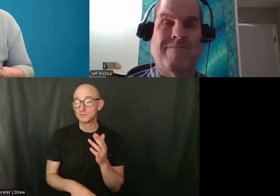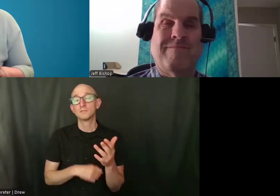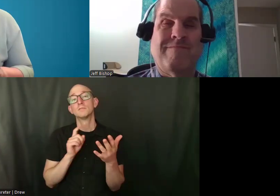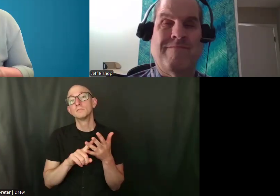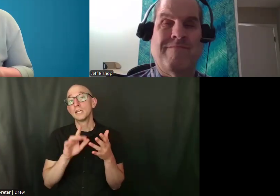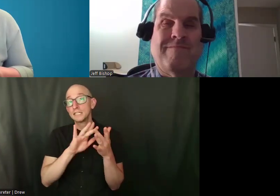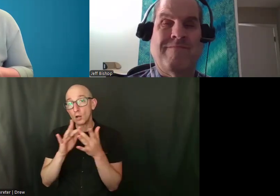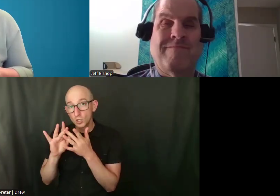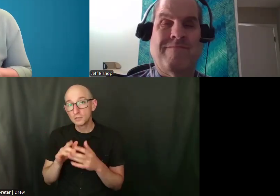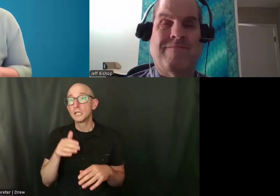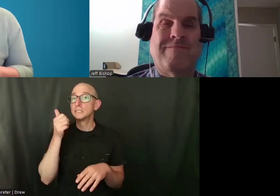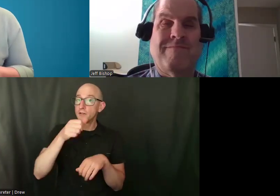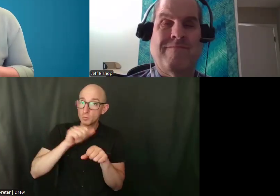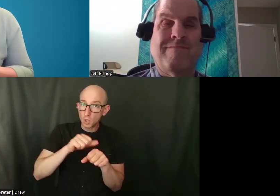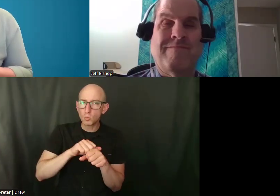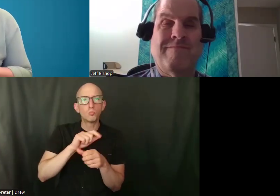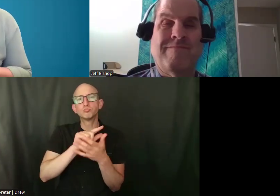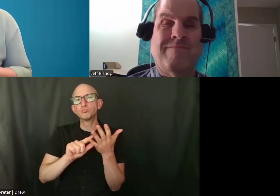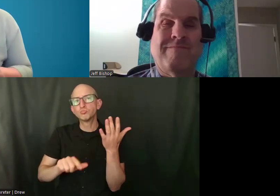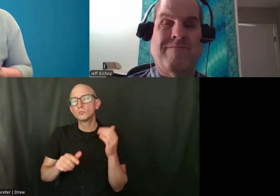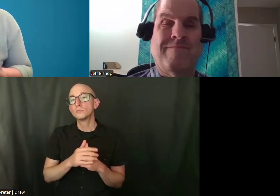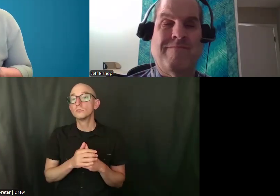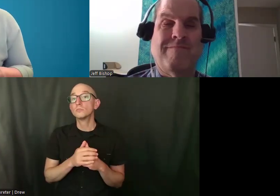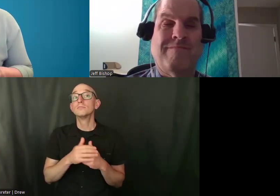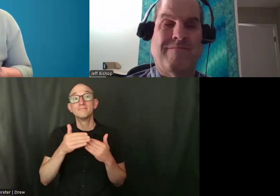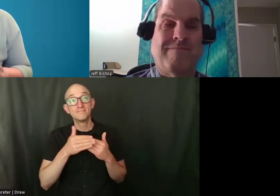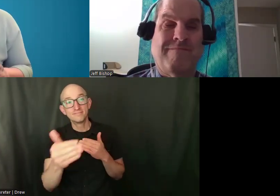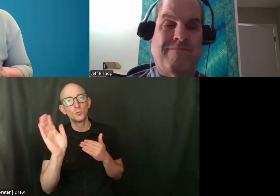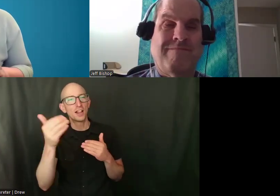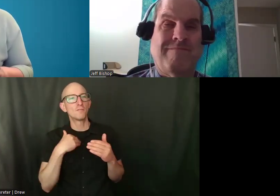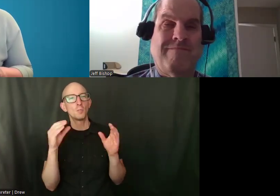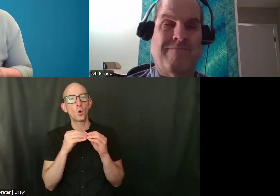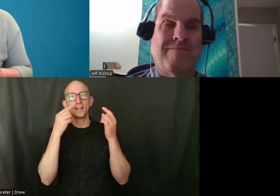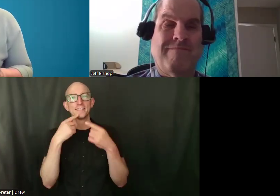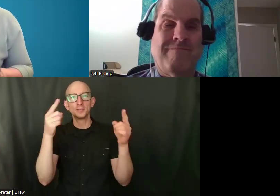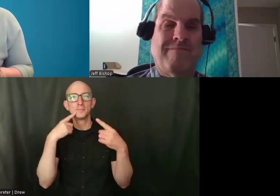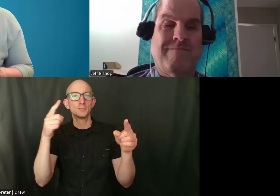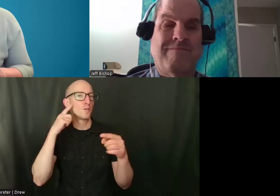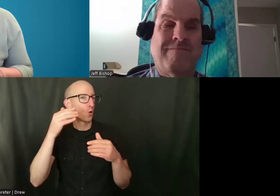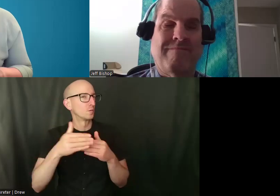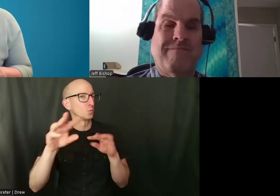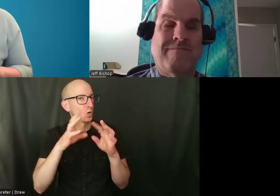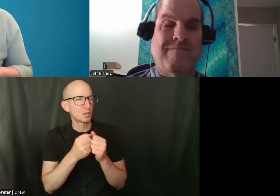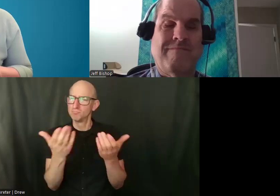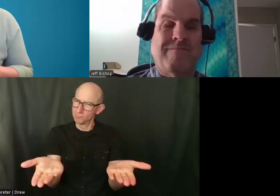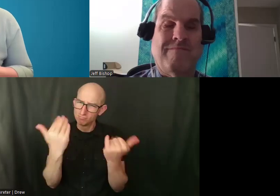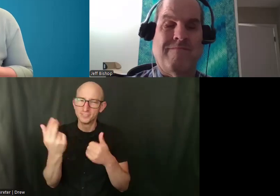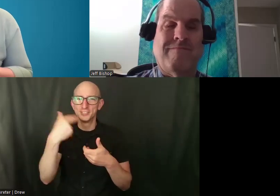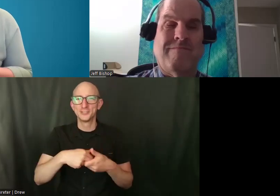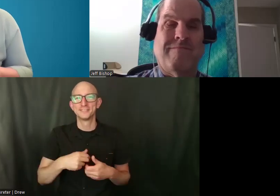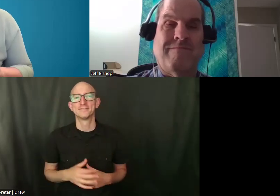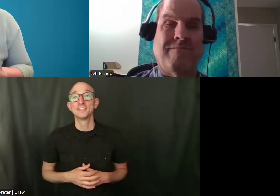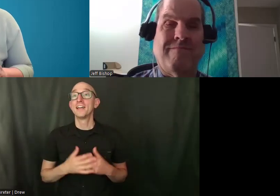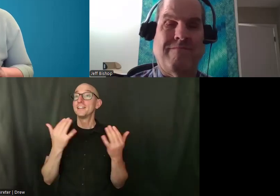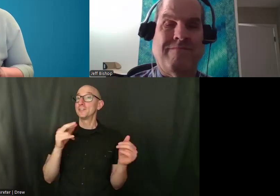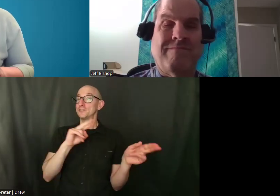and self-employment. Please look for future announcements and do join us. So at this point, I invite